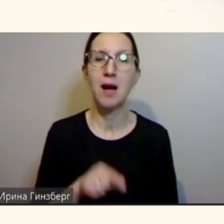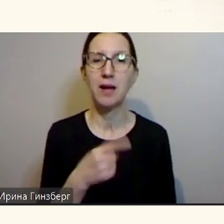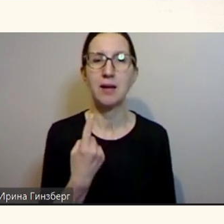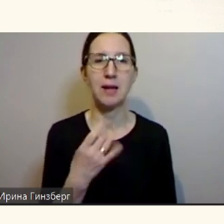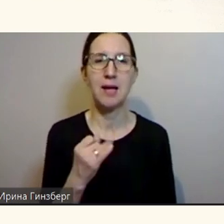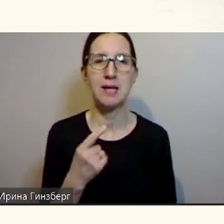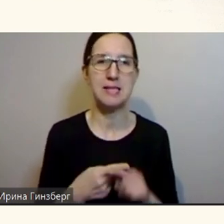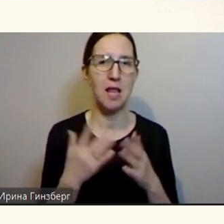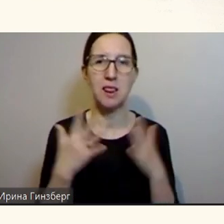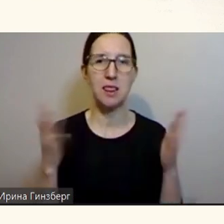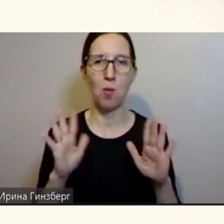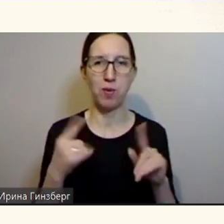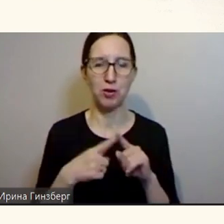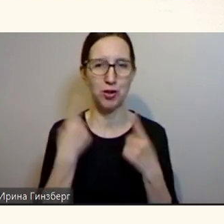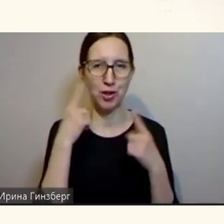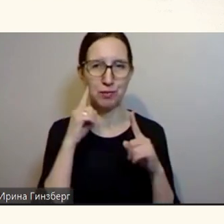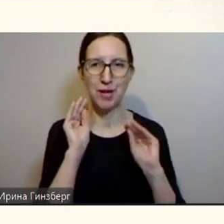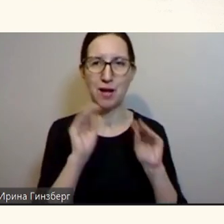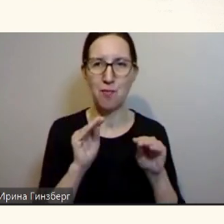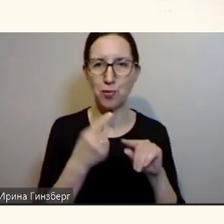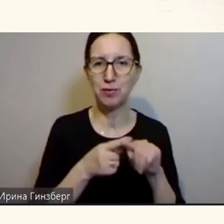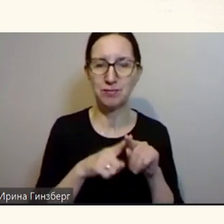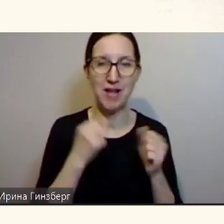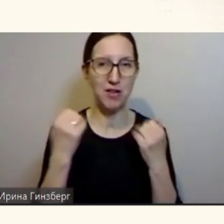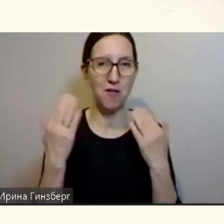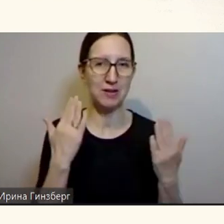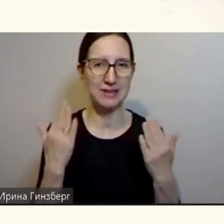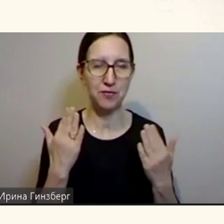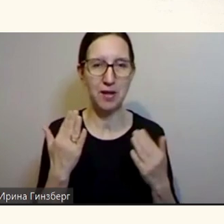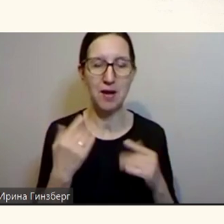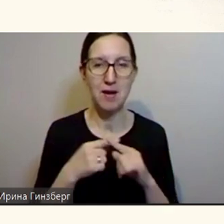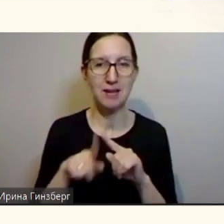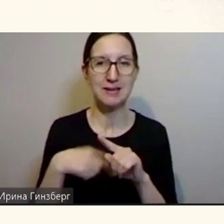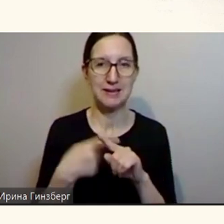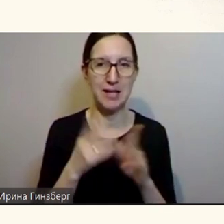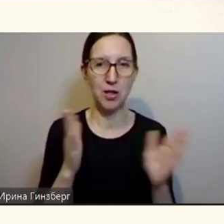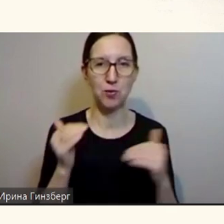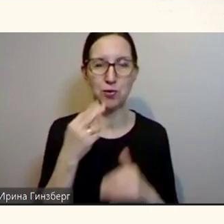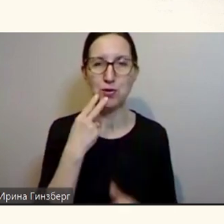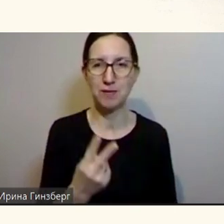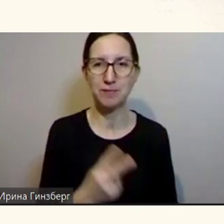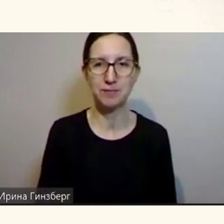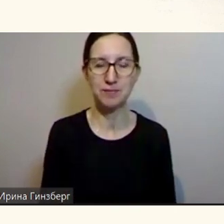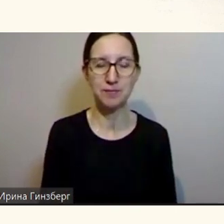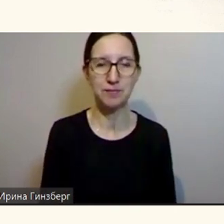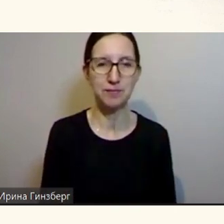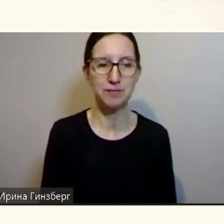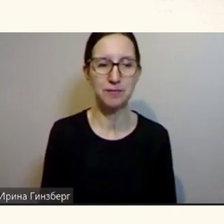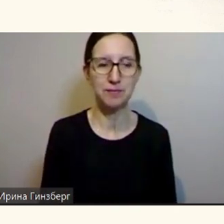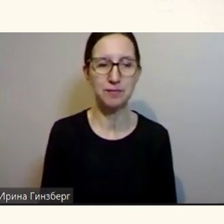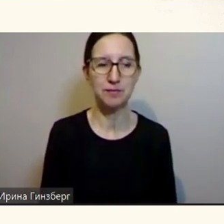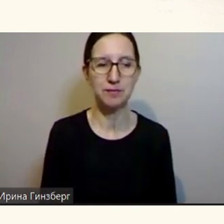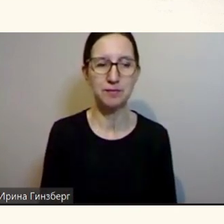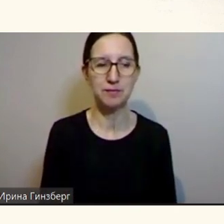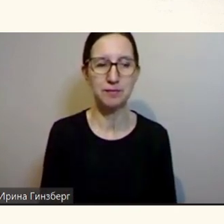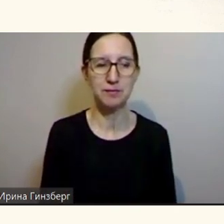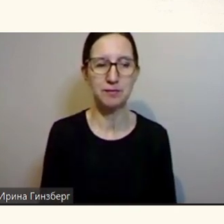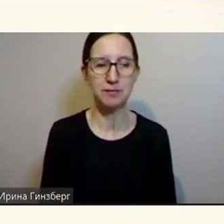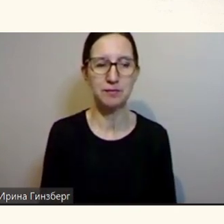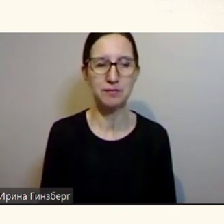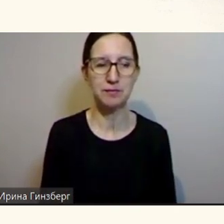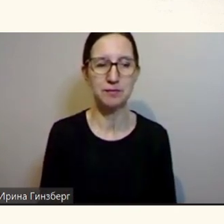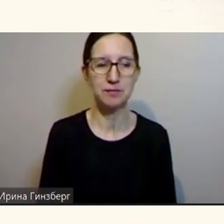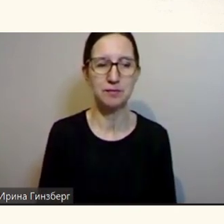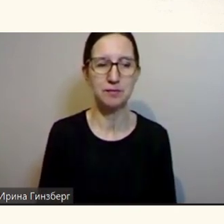one, there's Bill with a work of his called 9 Attempts to Achieve Immortality. It's